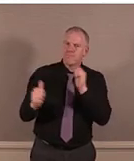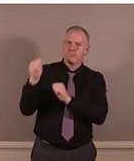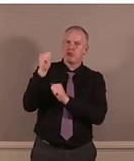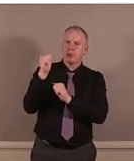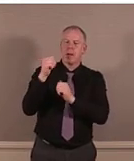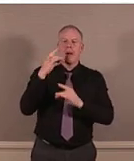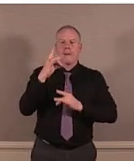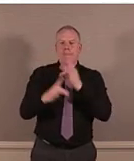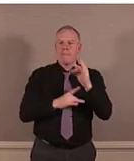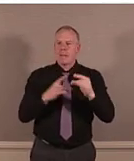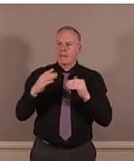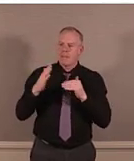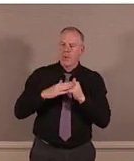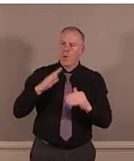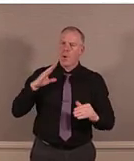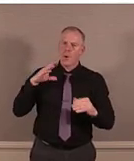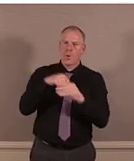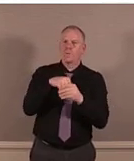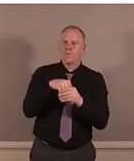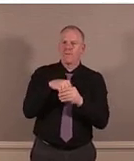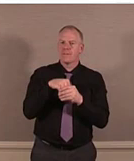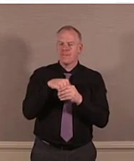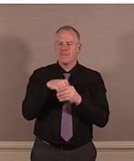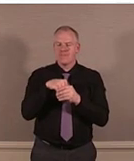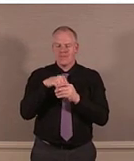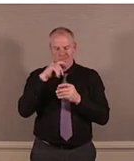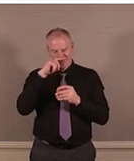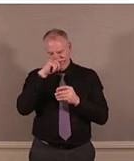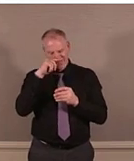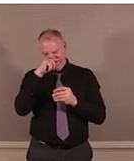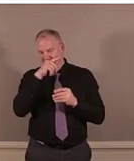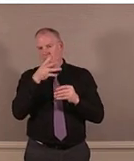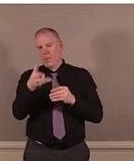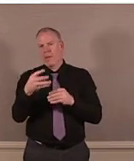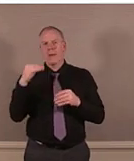it more inclusive. And I think that's going to be